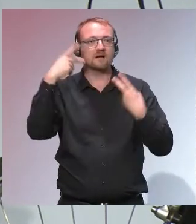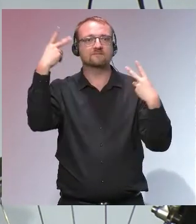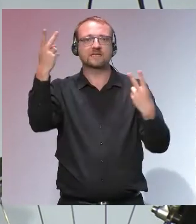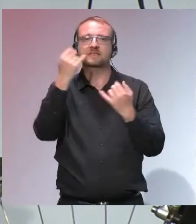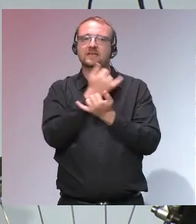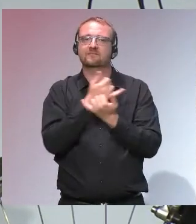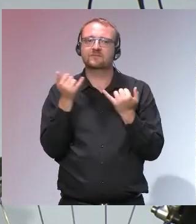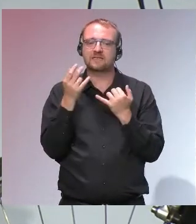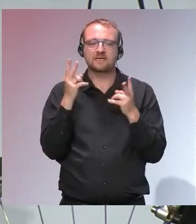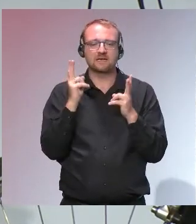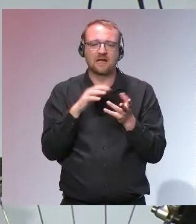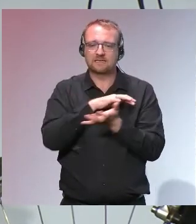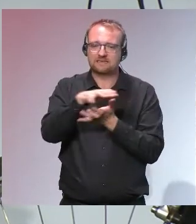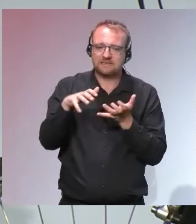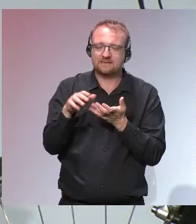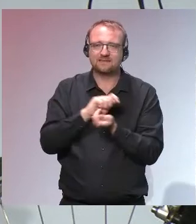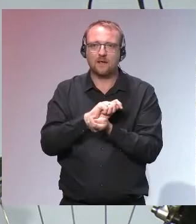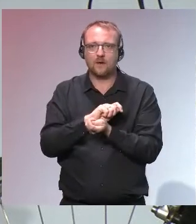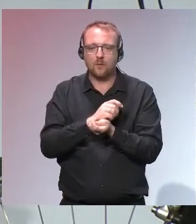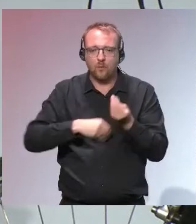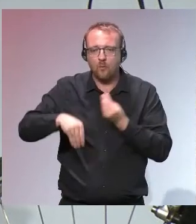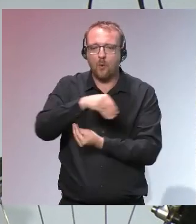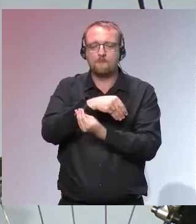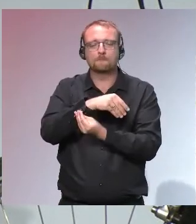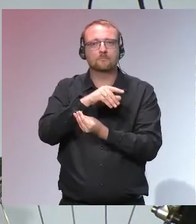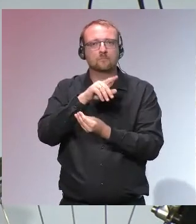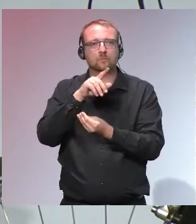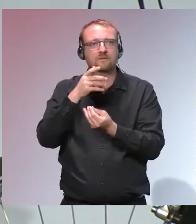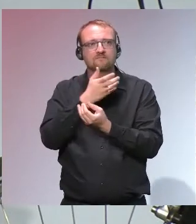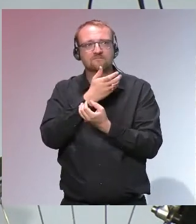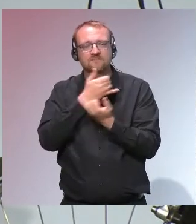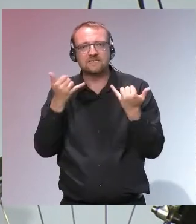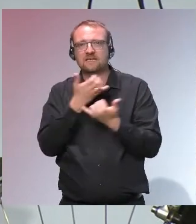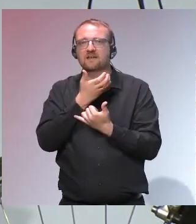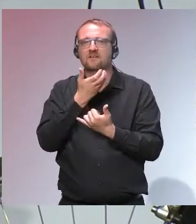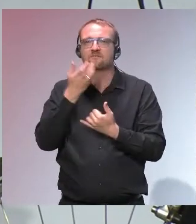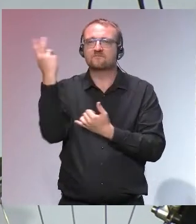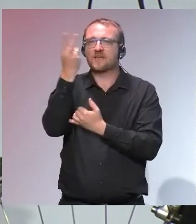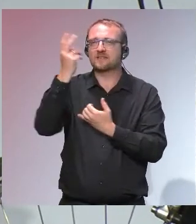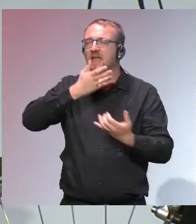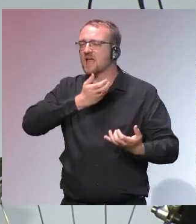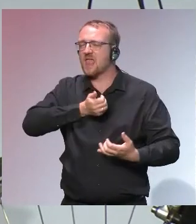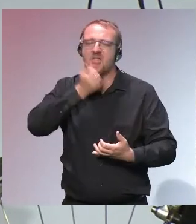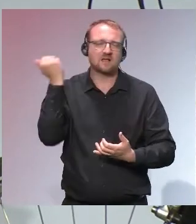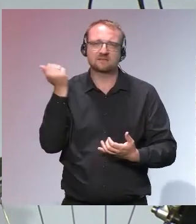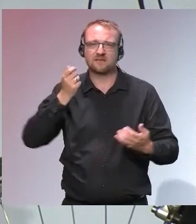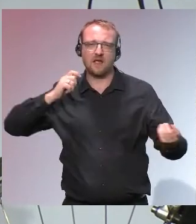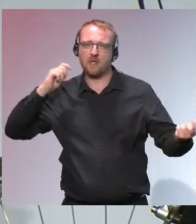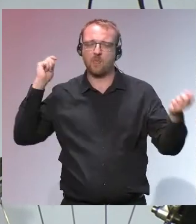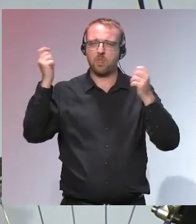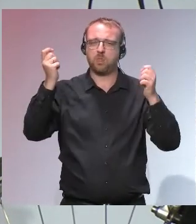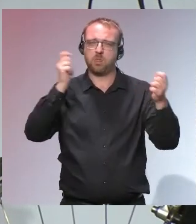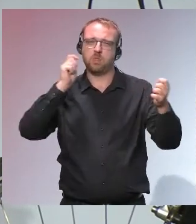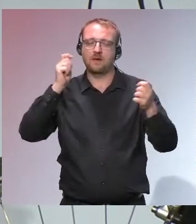very, very important. But also knowing what they can do, of course, to mitigate. But I think disadvantaged people, it's